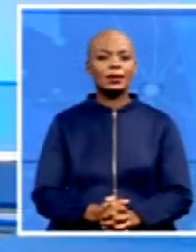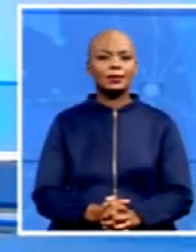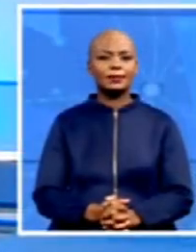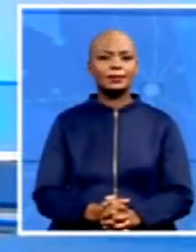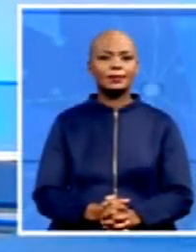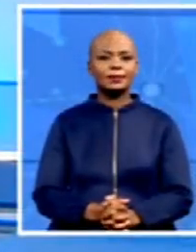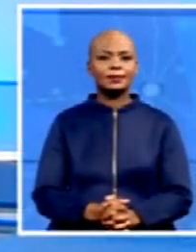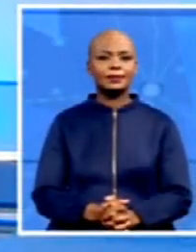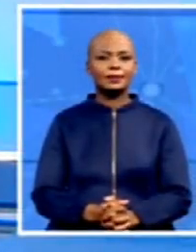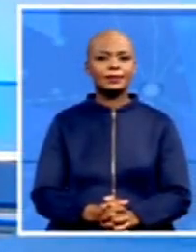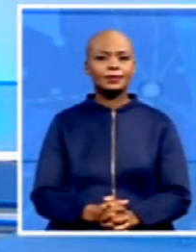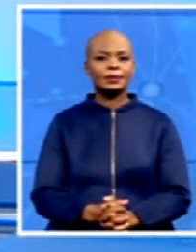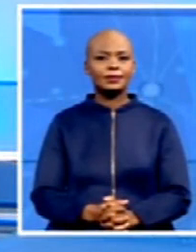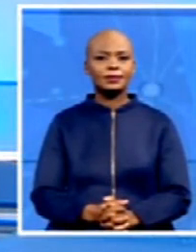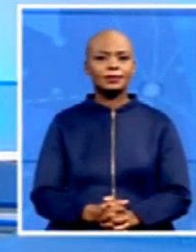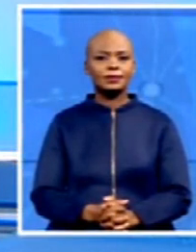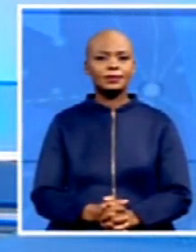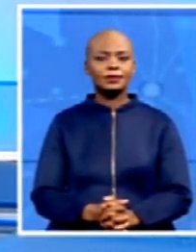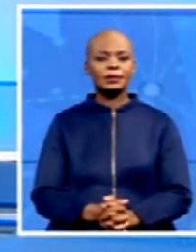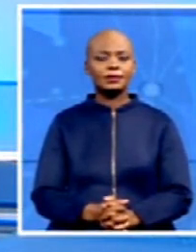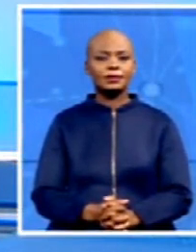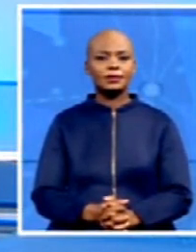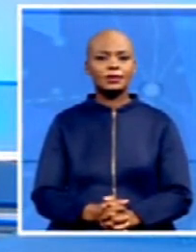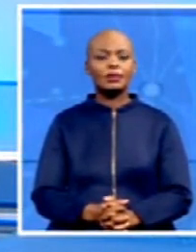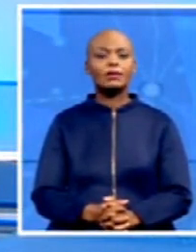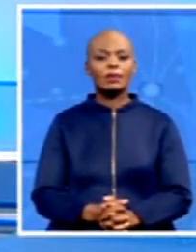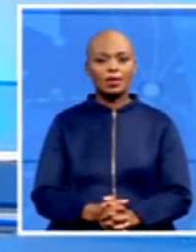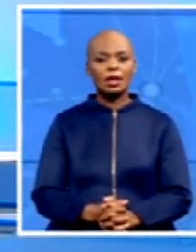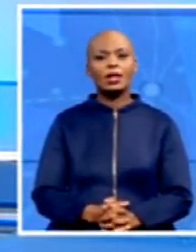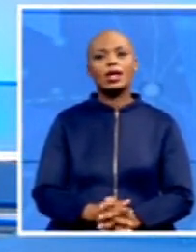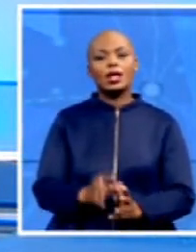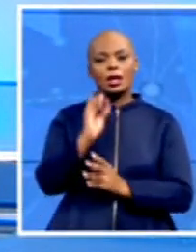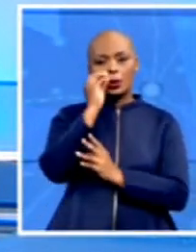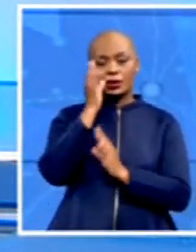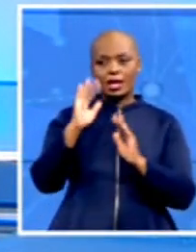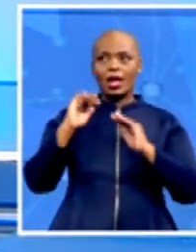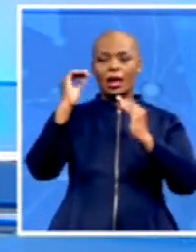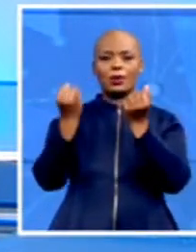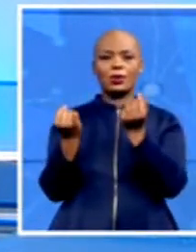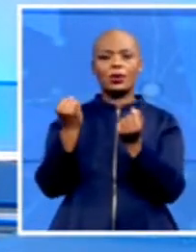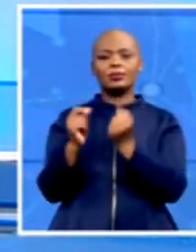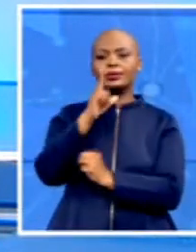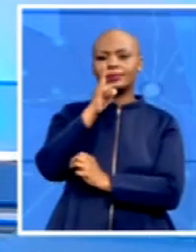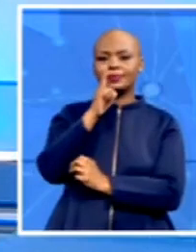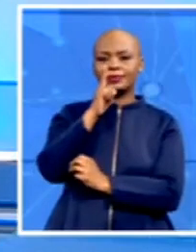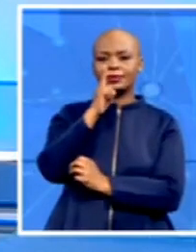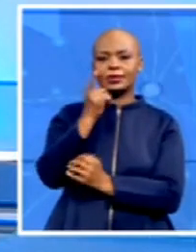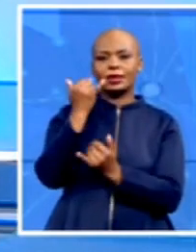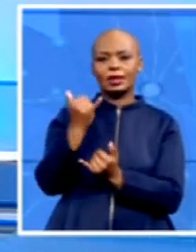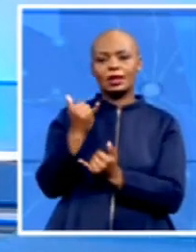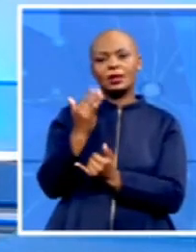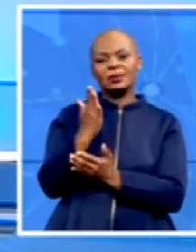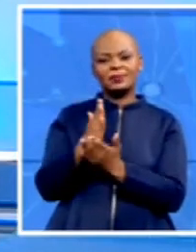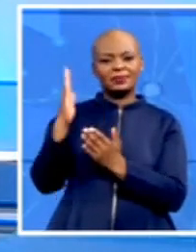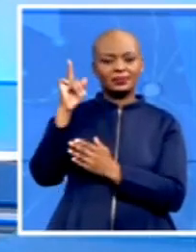An update on a breaking news story this morning. The High Court in Pietermaritzburg has dismissed a member of the AmaZulu royal family's